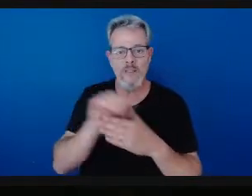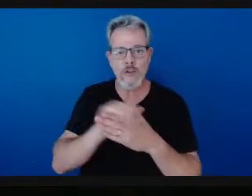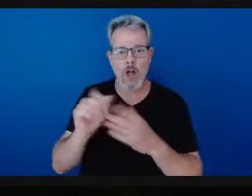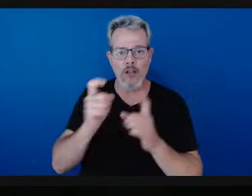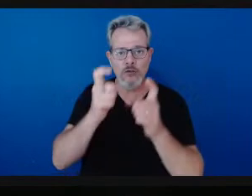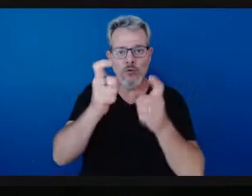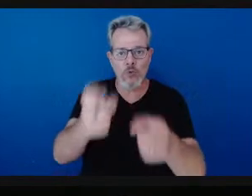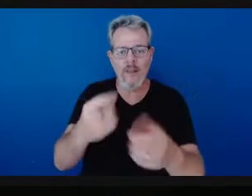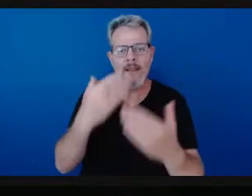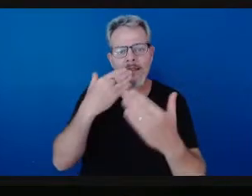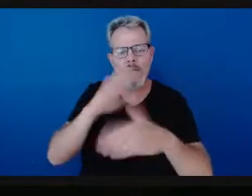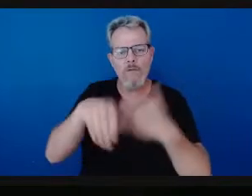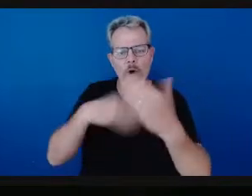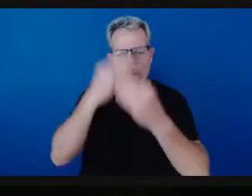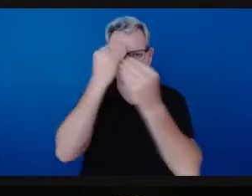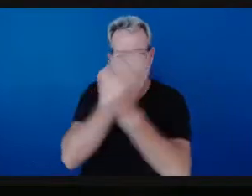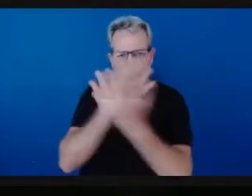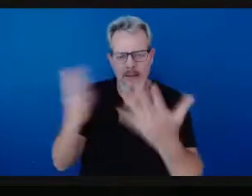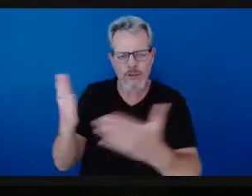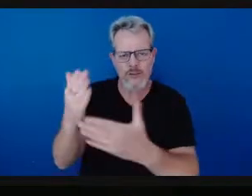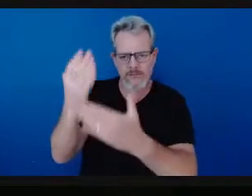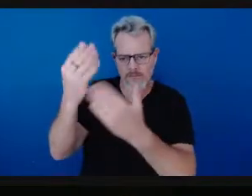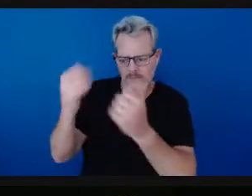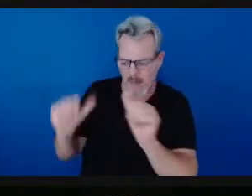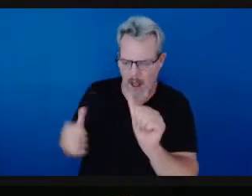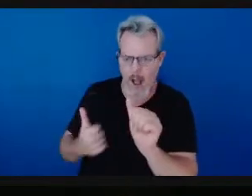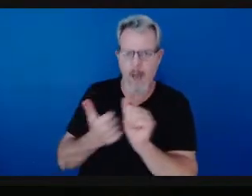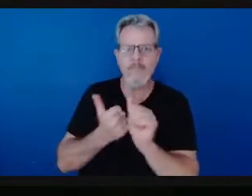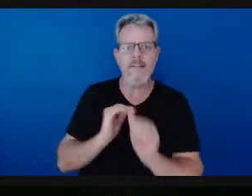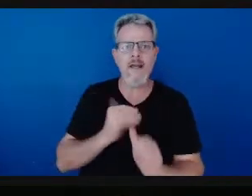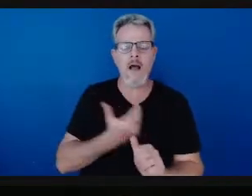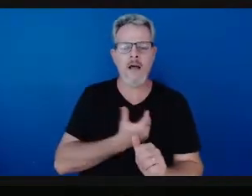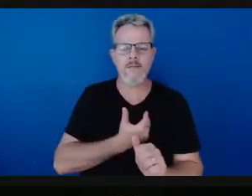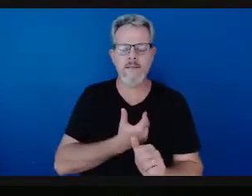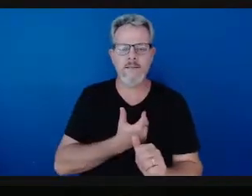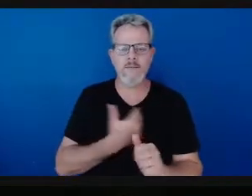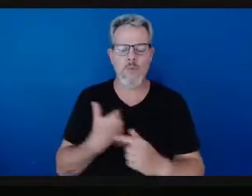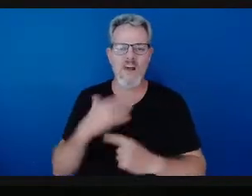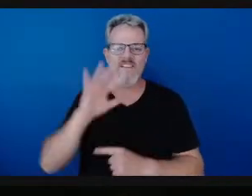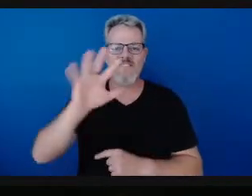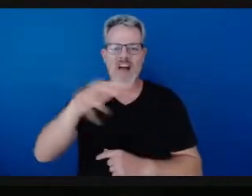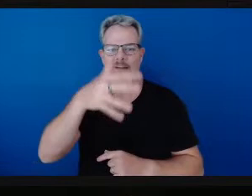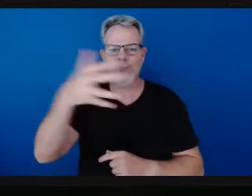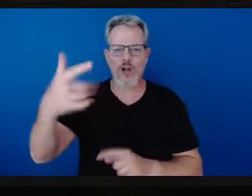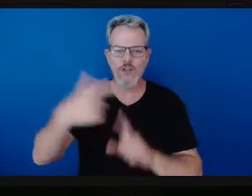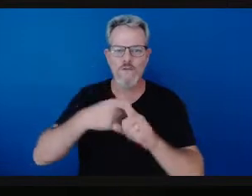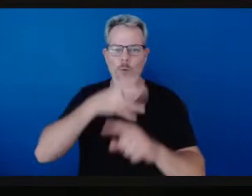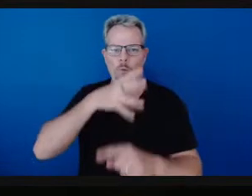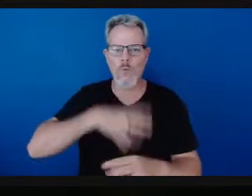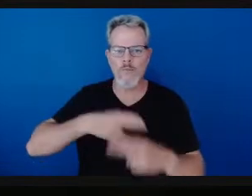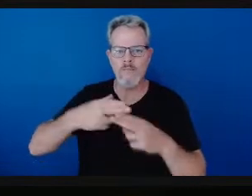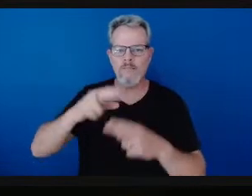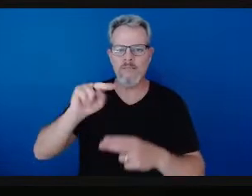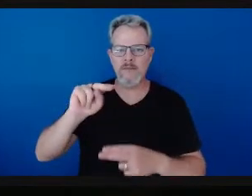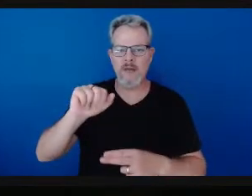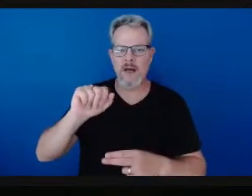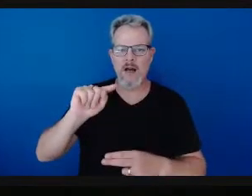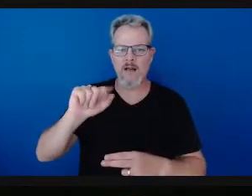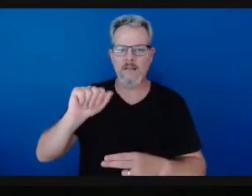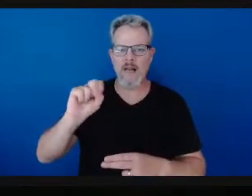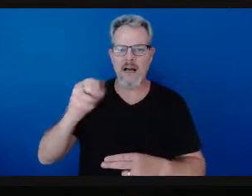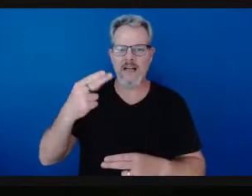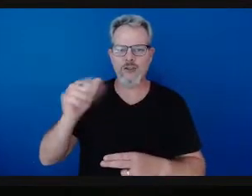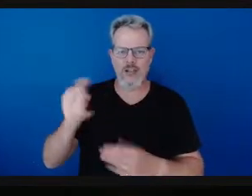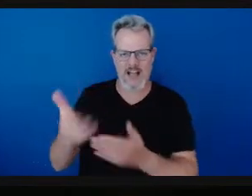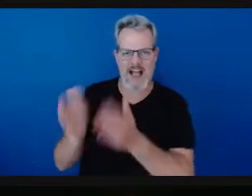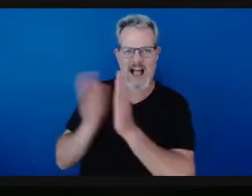us informed or keep us updated. And we had $5 from Natasha, who asks a question. And we'll do that